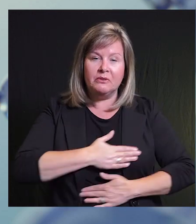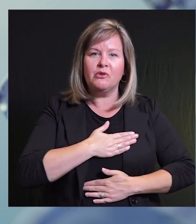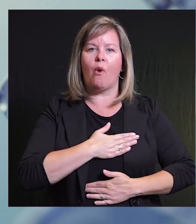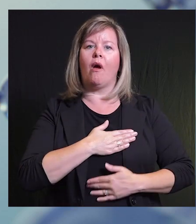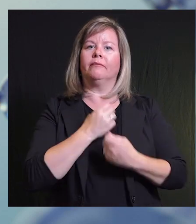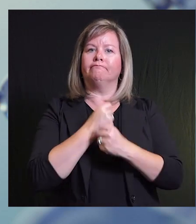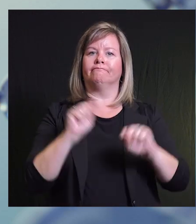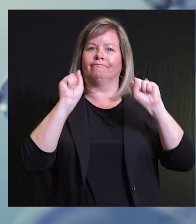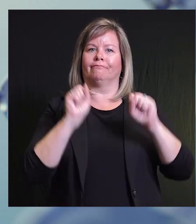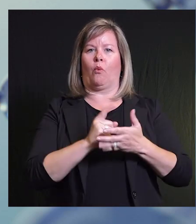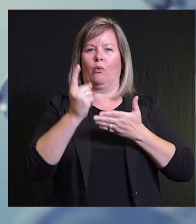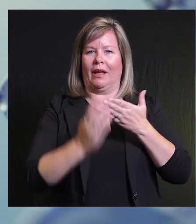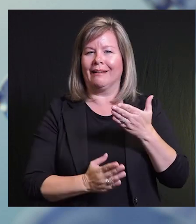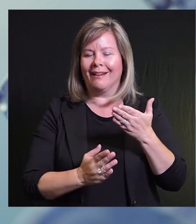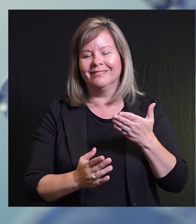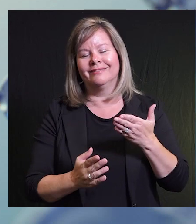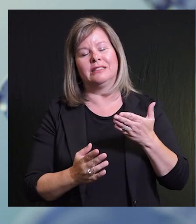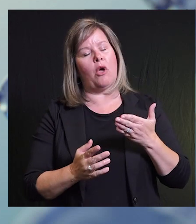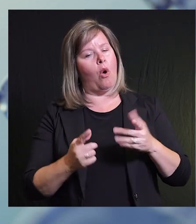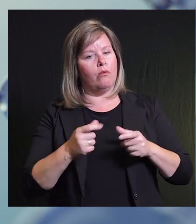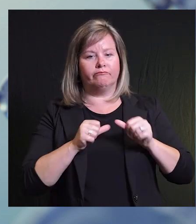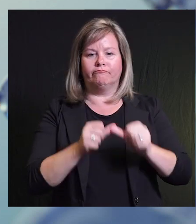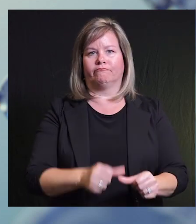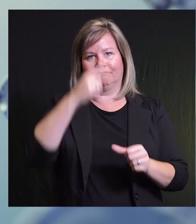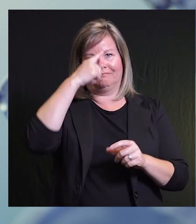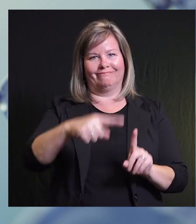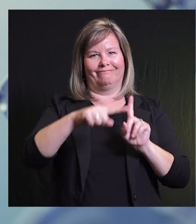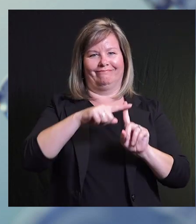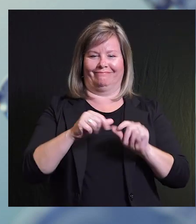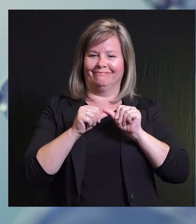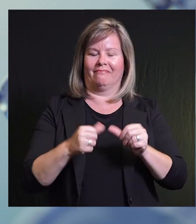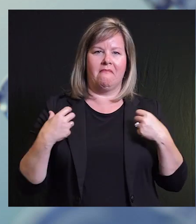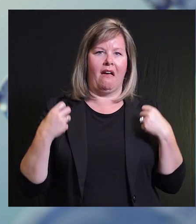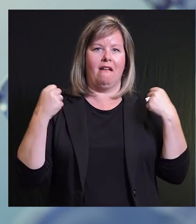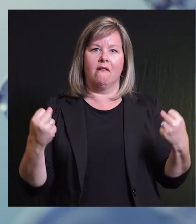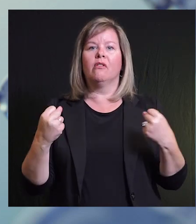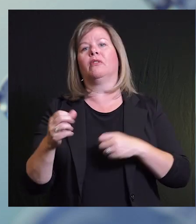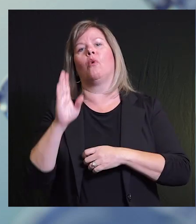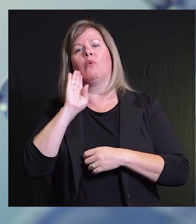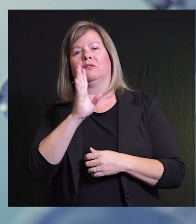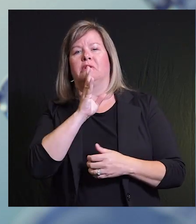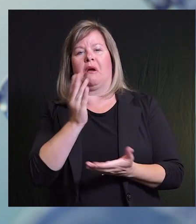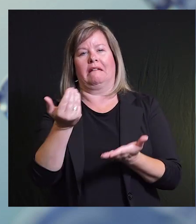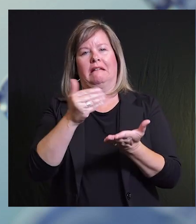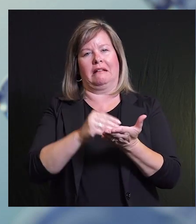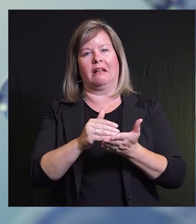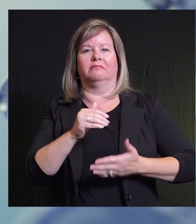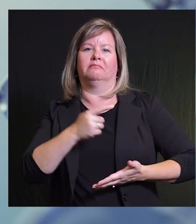stay positive, stay heroic, stay healthy, and I'll talk to you again next week. Thank you.